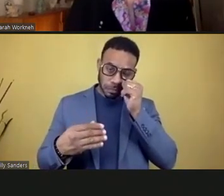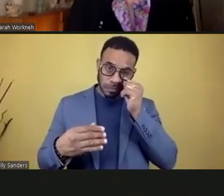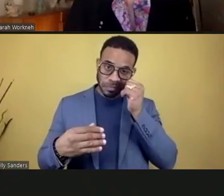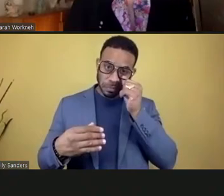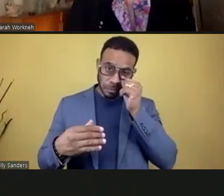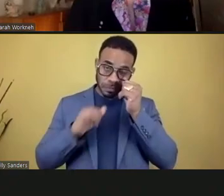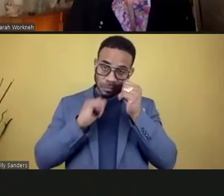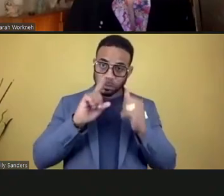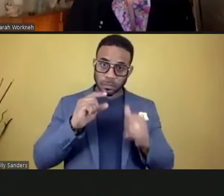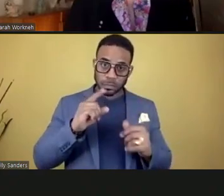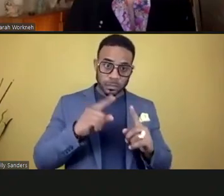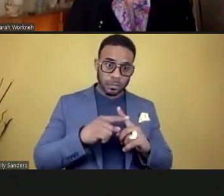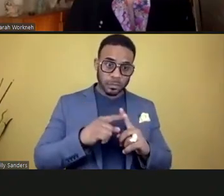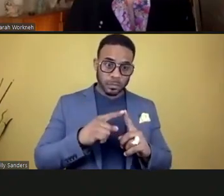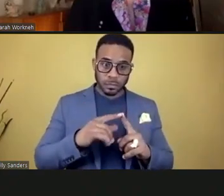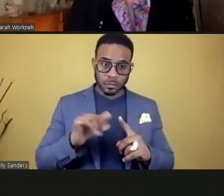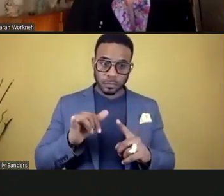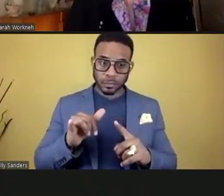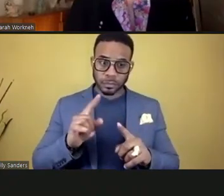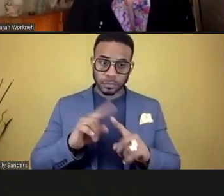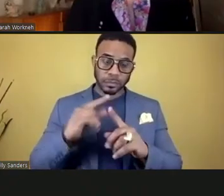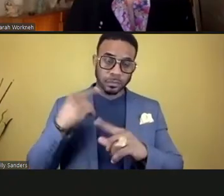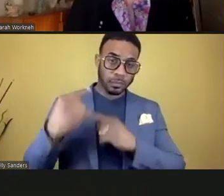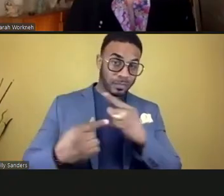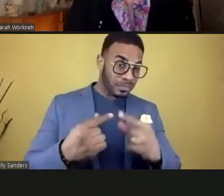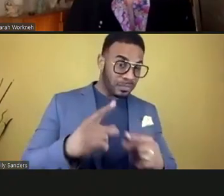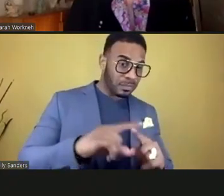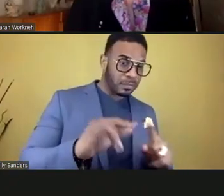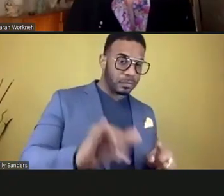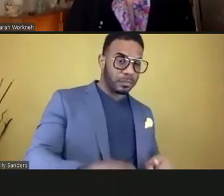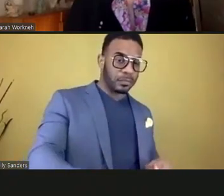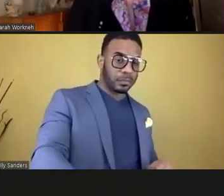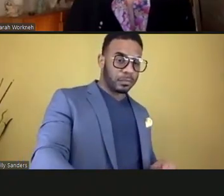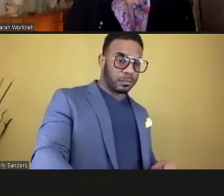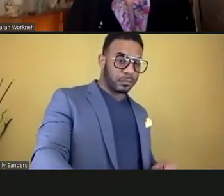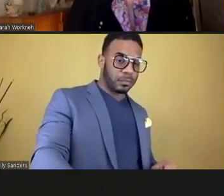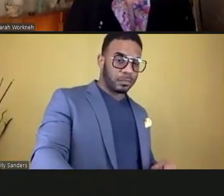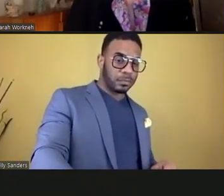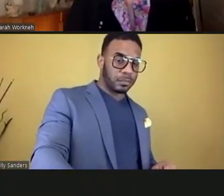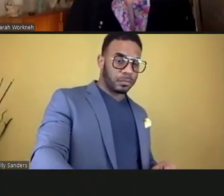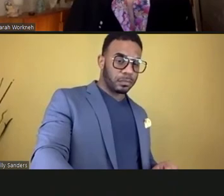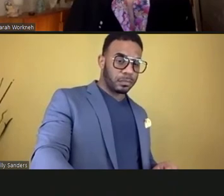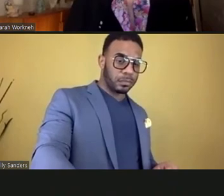not only to like different generations, but also like proximity,